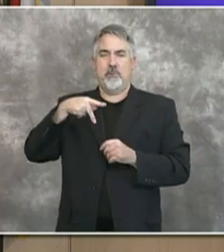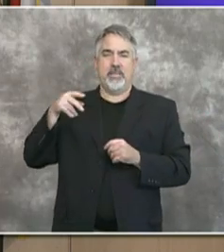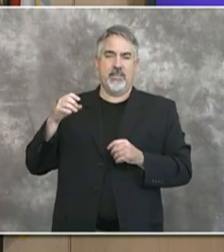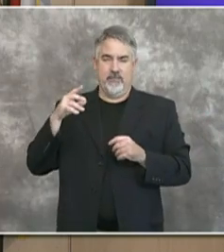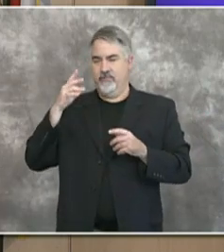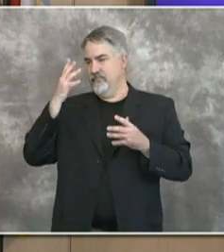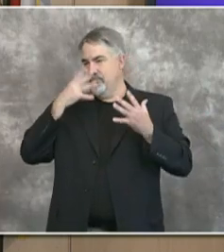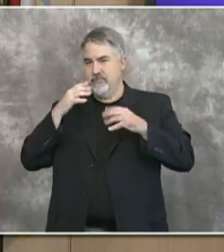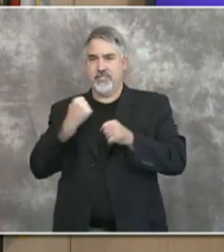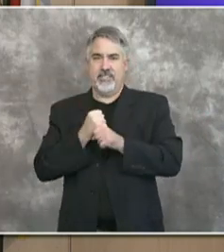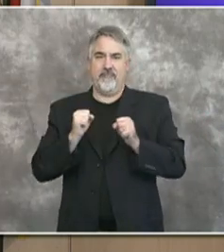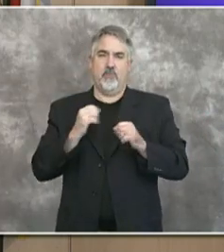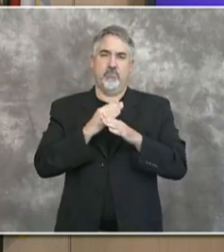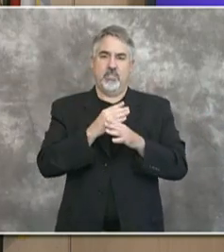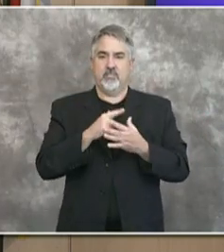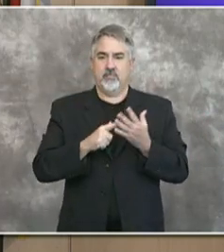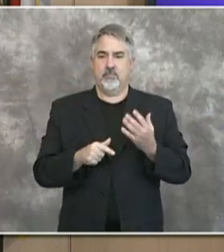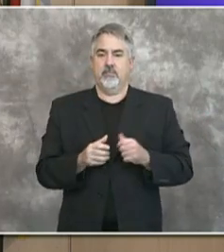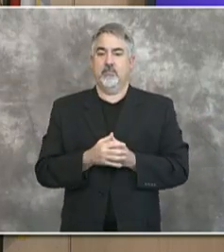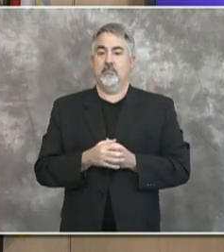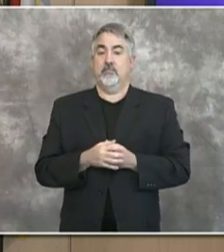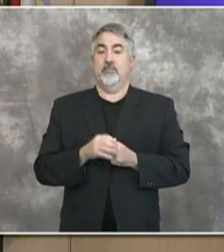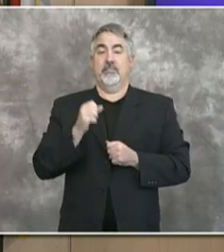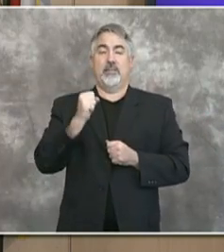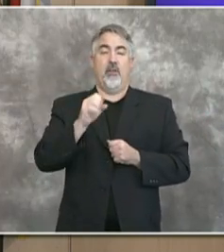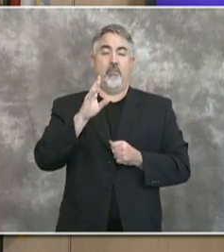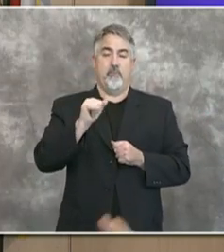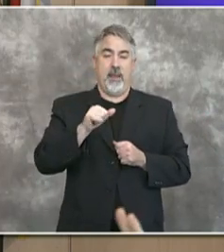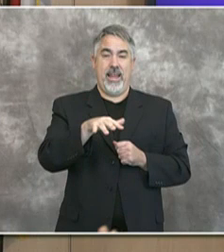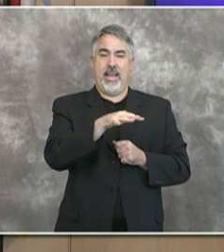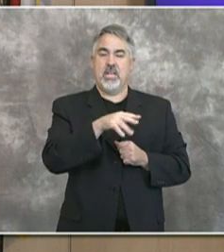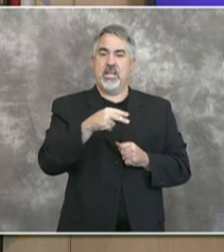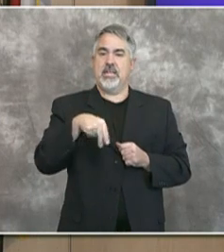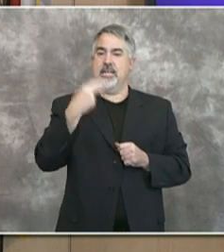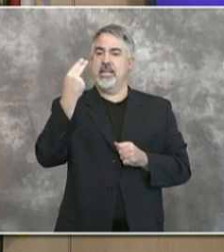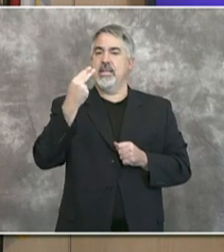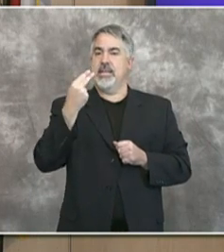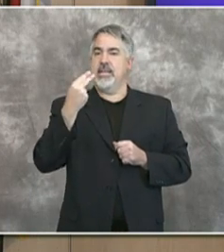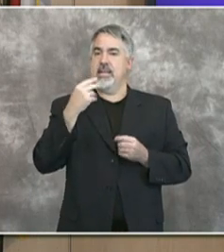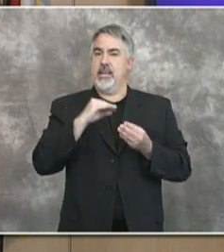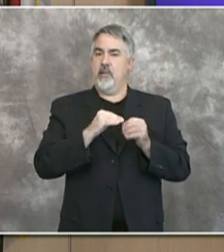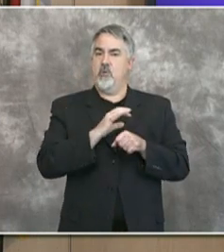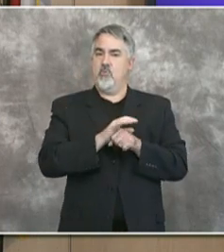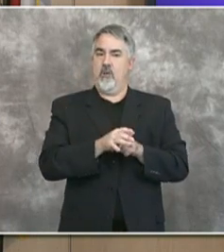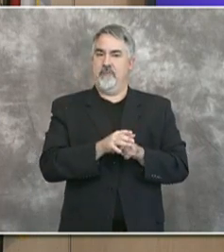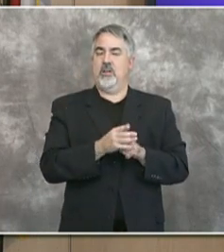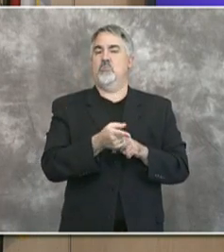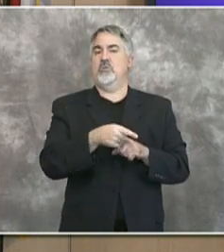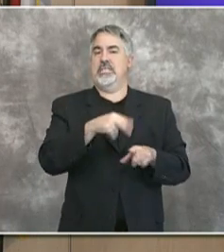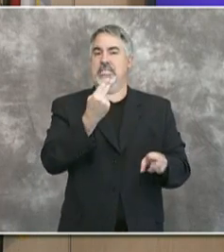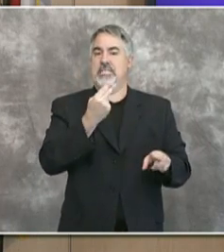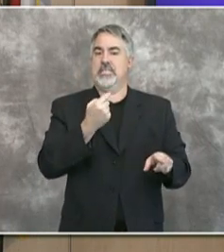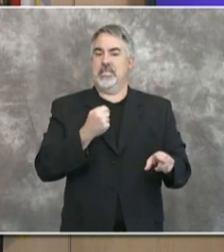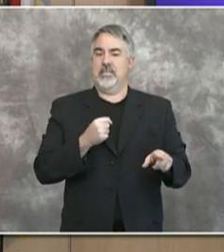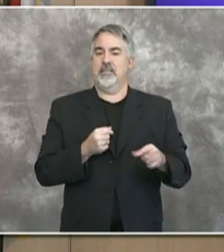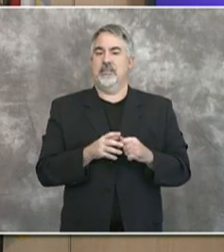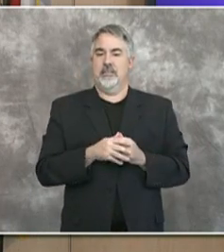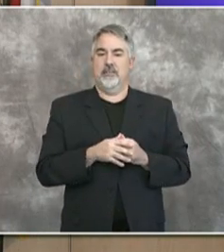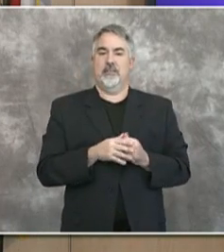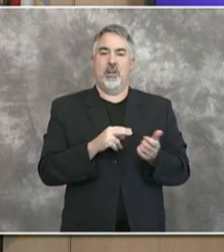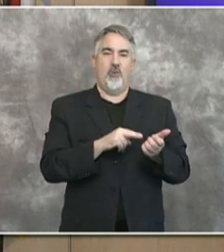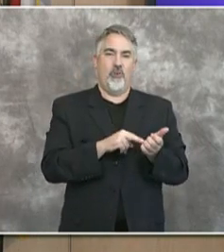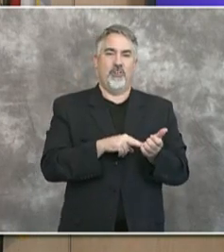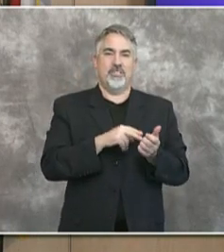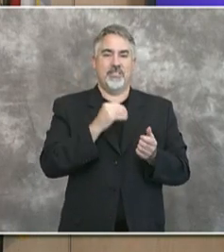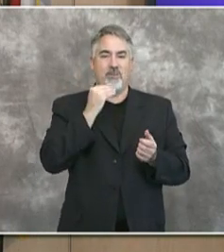cases happen to be in South Bay hospitals. And as with all facilities, from skilled nursing to clinics to hospitals, when there's a cluster